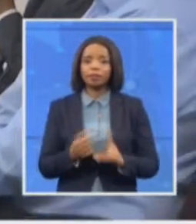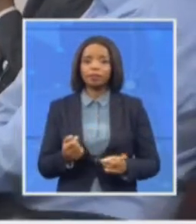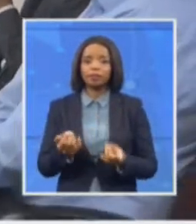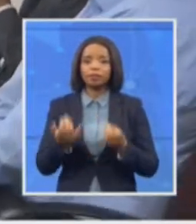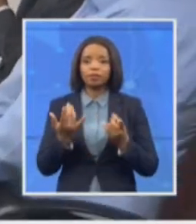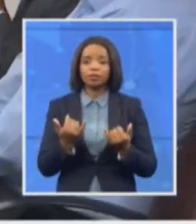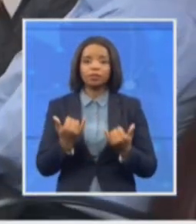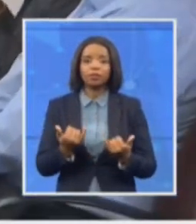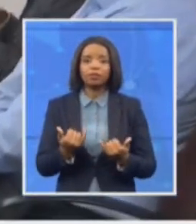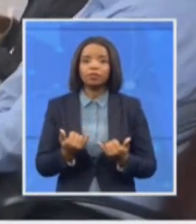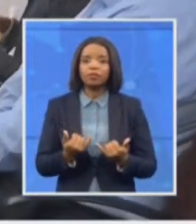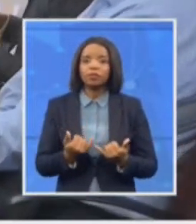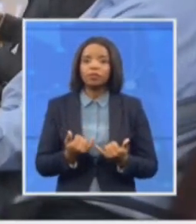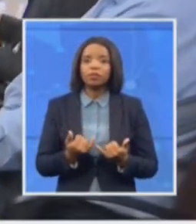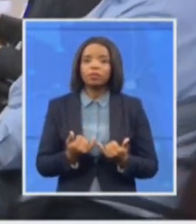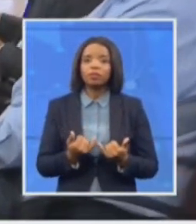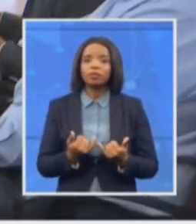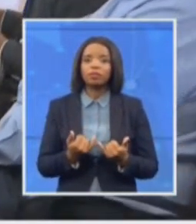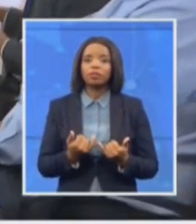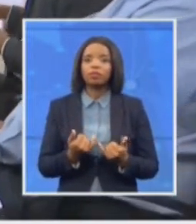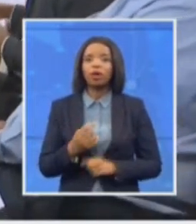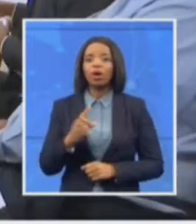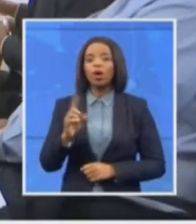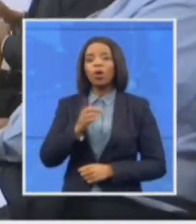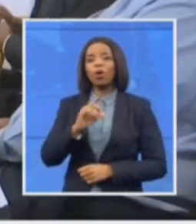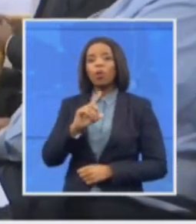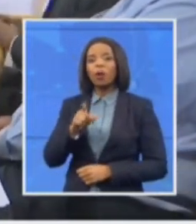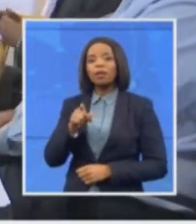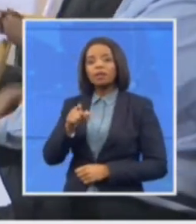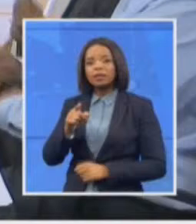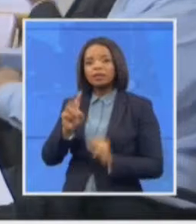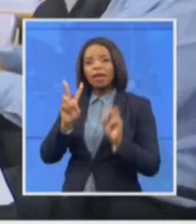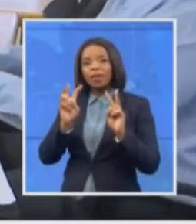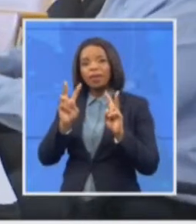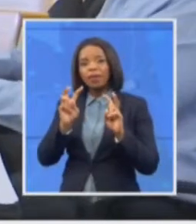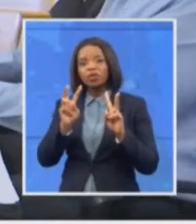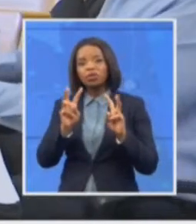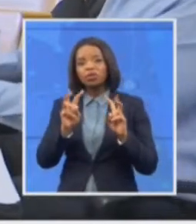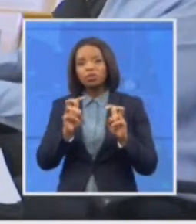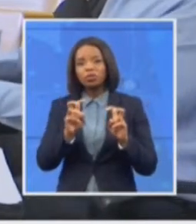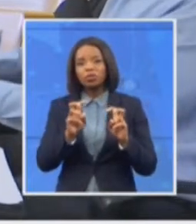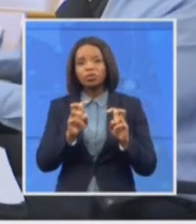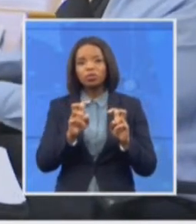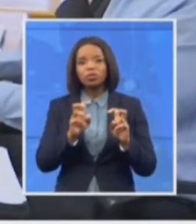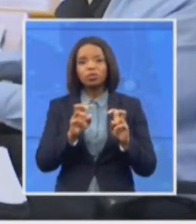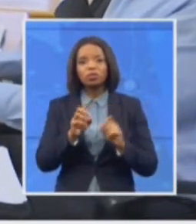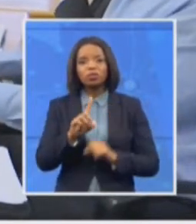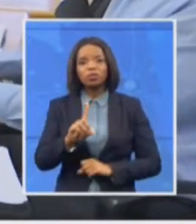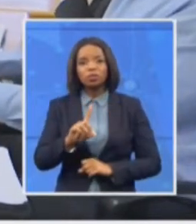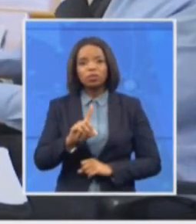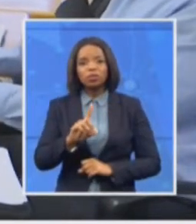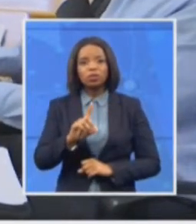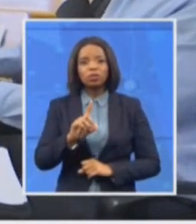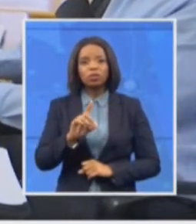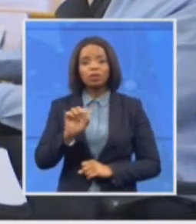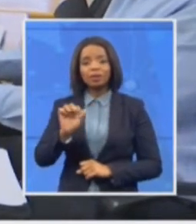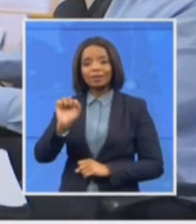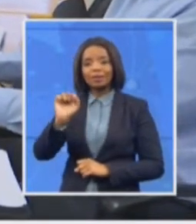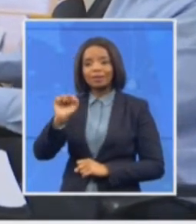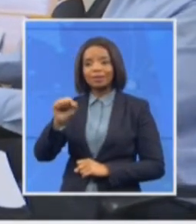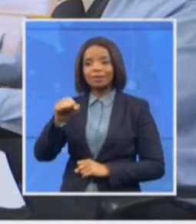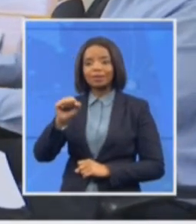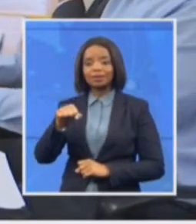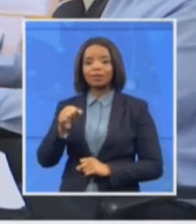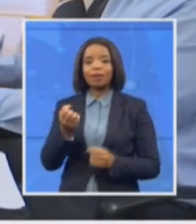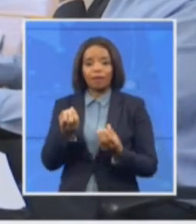What is put into issue? Was there a court order? Yes, Chairperson, we agree that there was a court order. Did she have knowledge of the court order? She